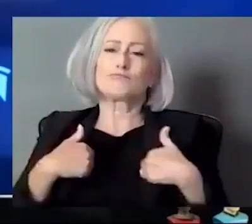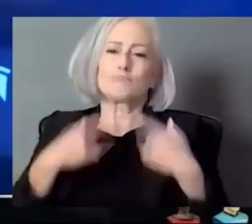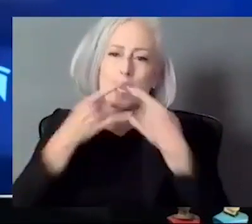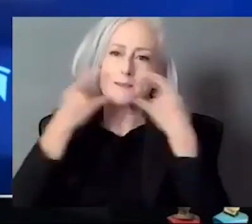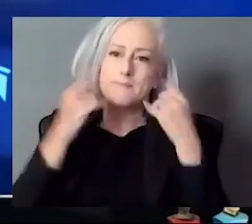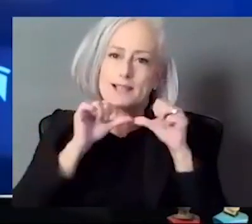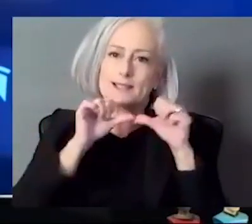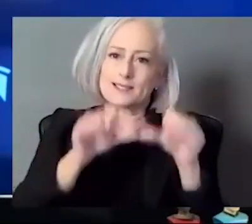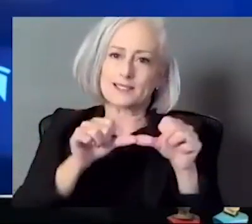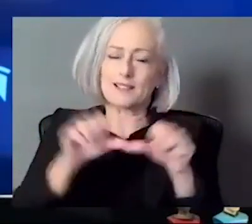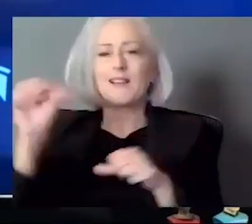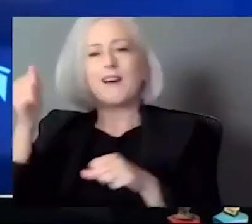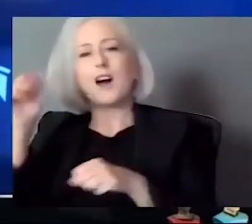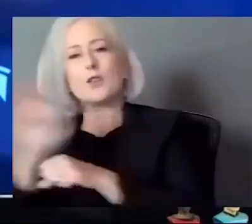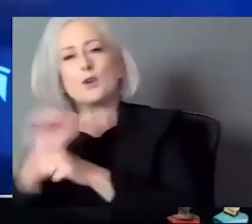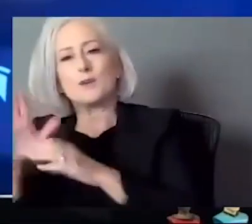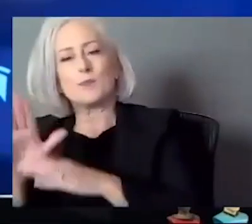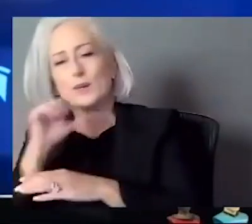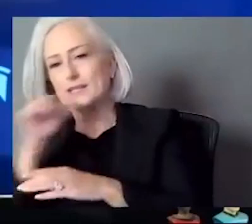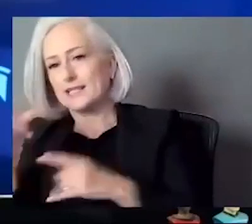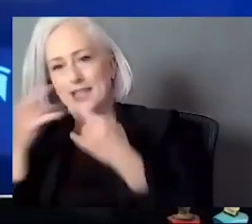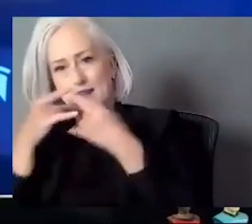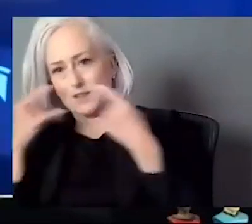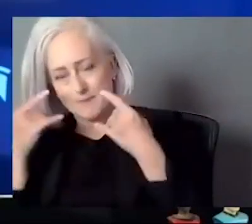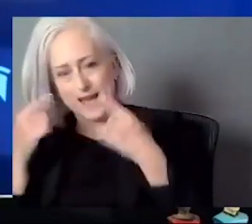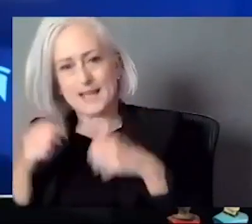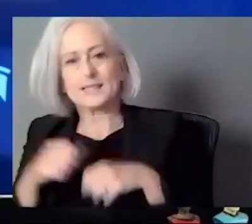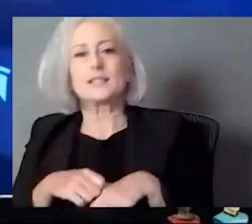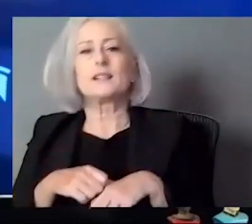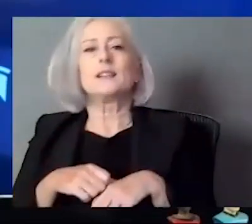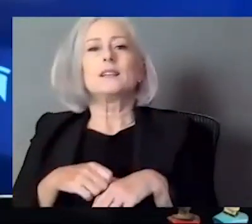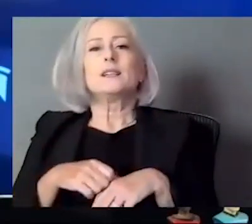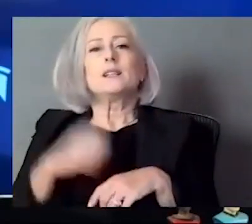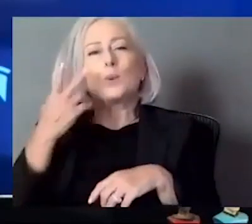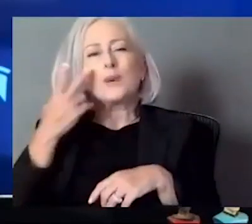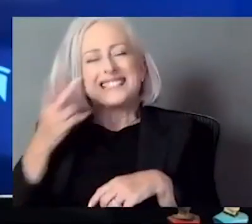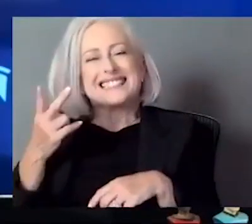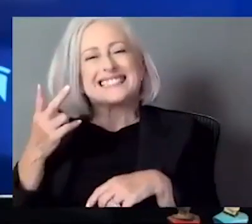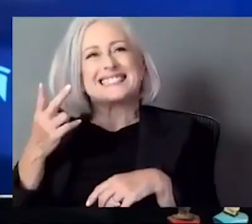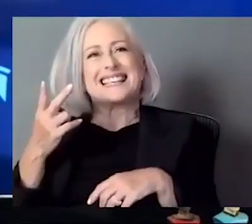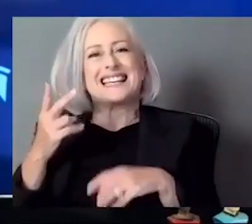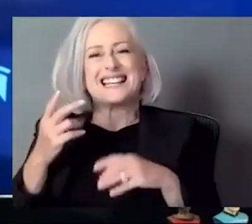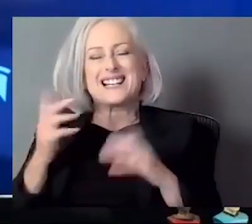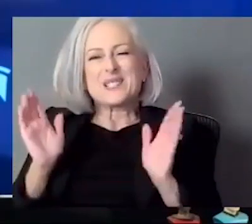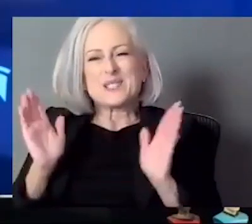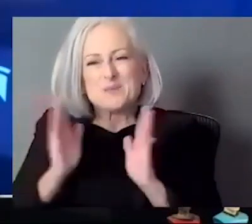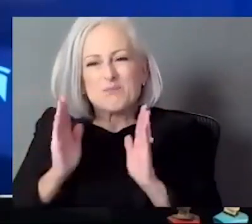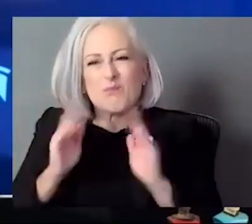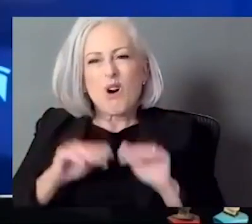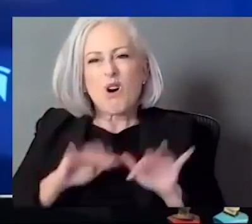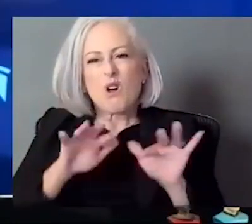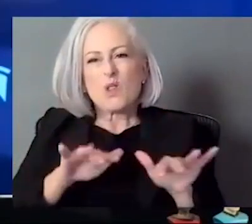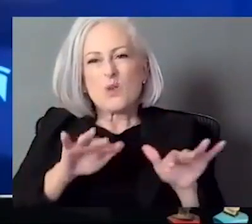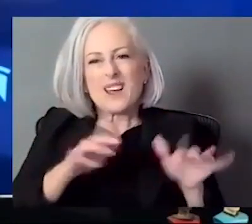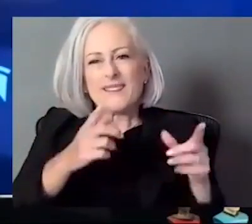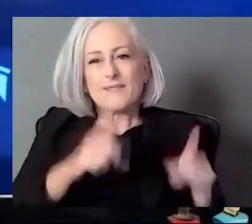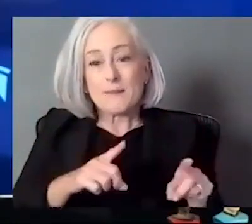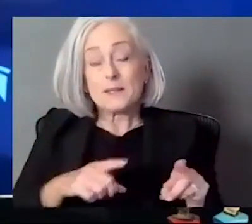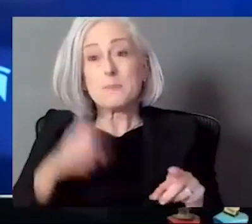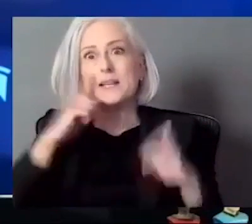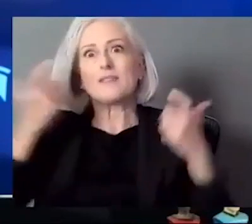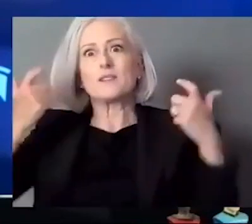I think unless we see another big wave, because we're seeing a small wave now, but if we see another big wave, I think people will probably go back to it and feel safer by masking.